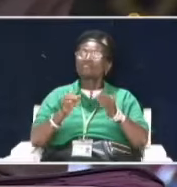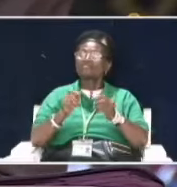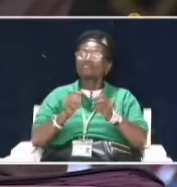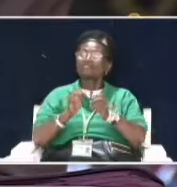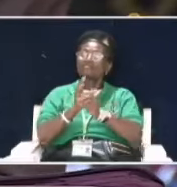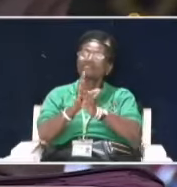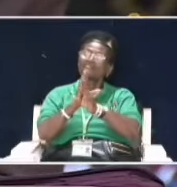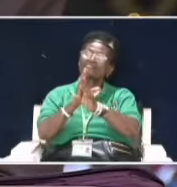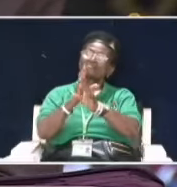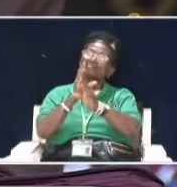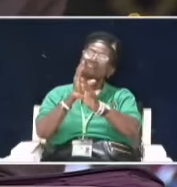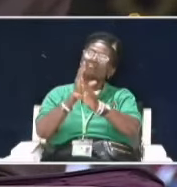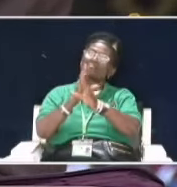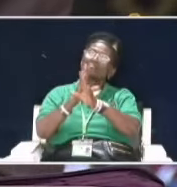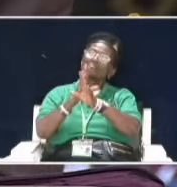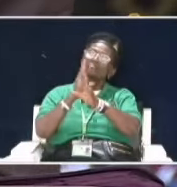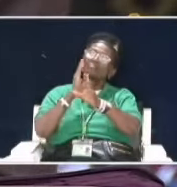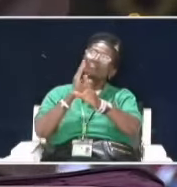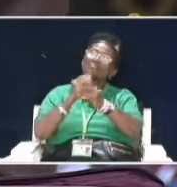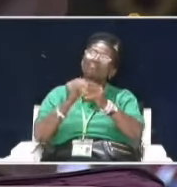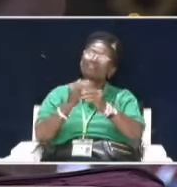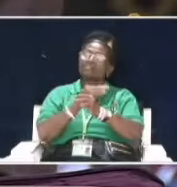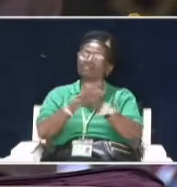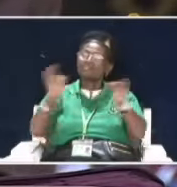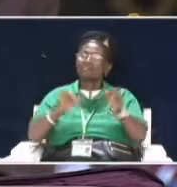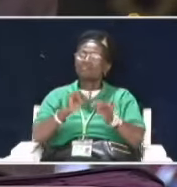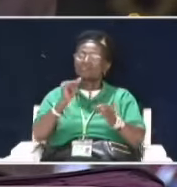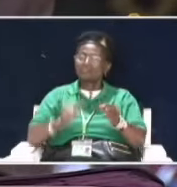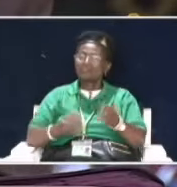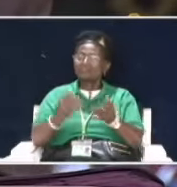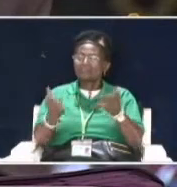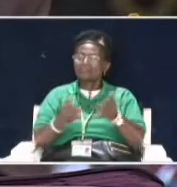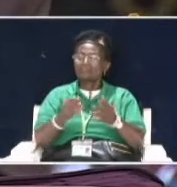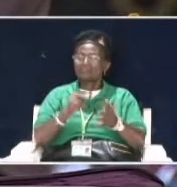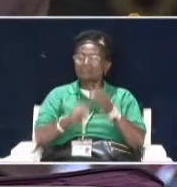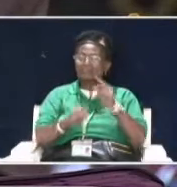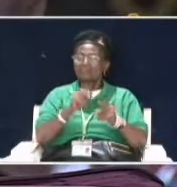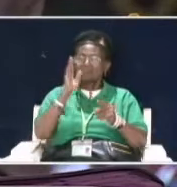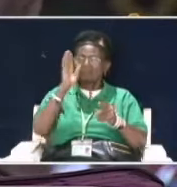here, then people will be able to come to programs here.